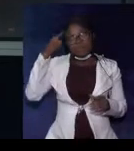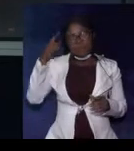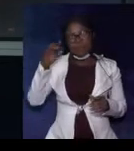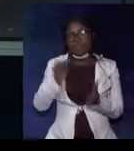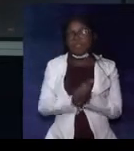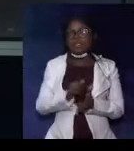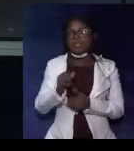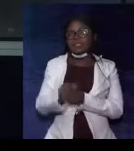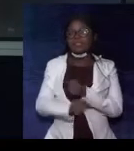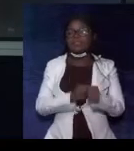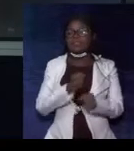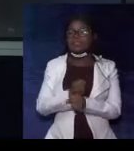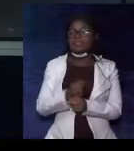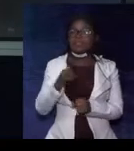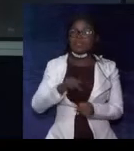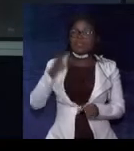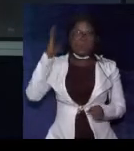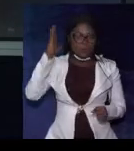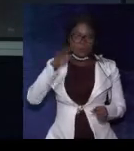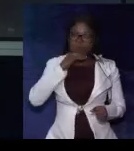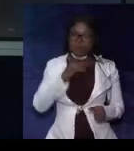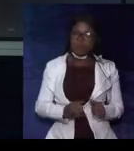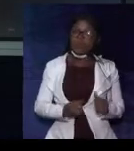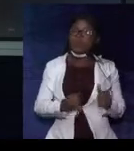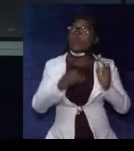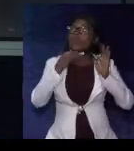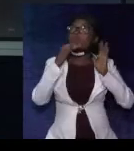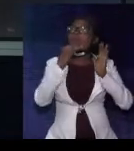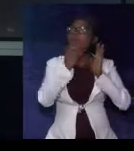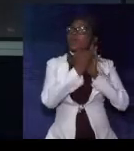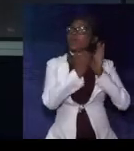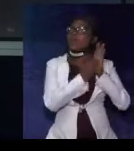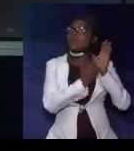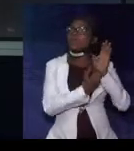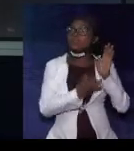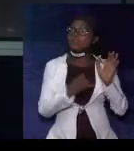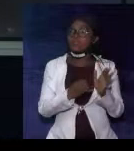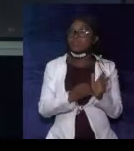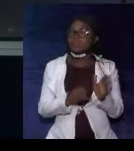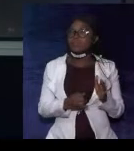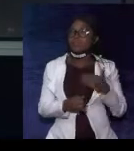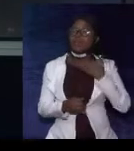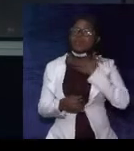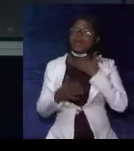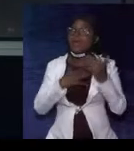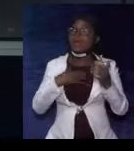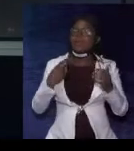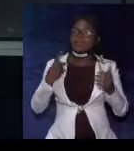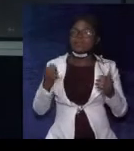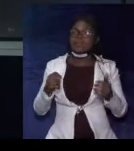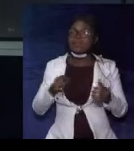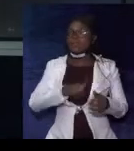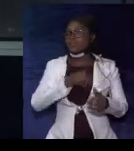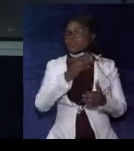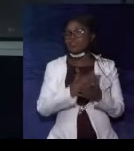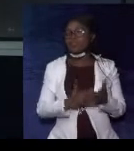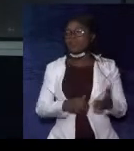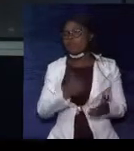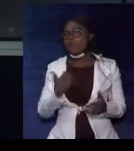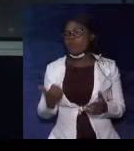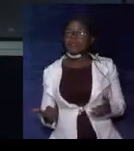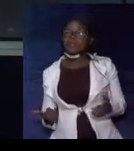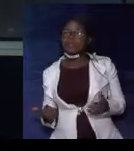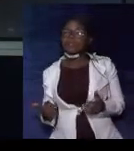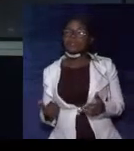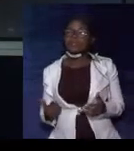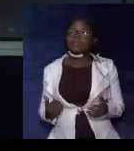farm for that year, you record it. What are the items we are talking about? The fertilizer, the seeds, and some others